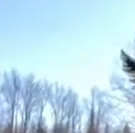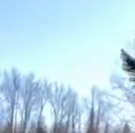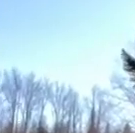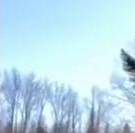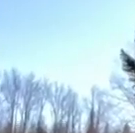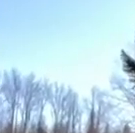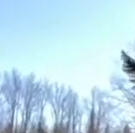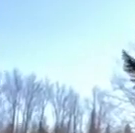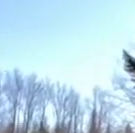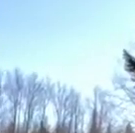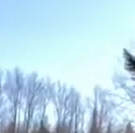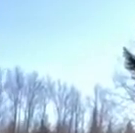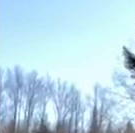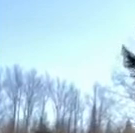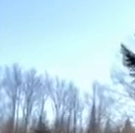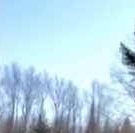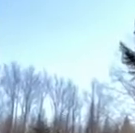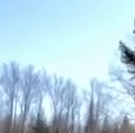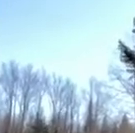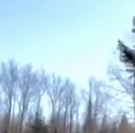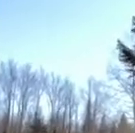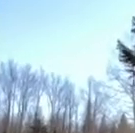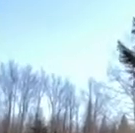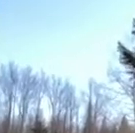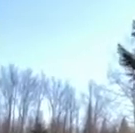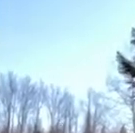Louisville, Kentucky. Welcome, Rita.